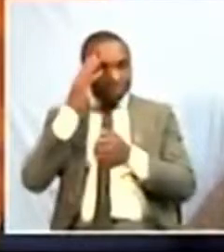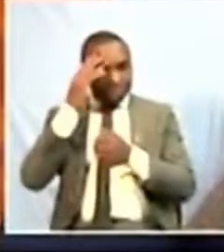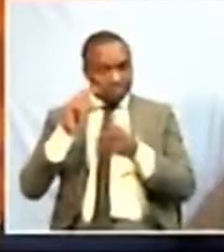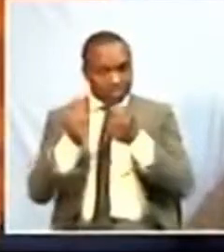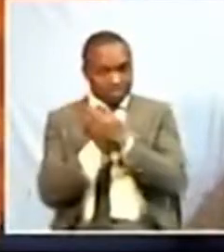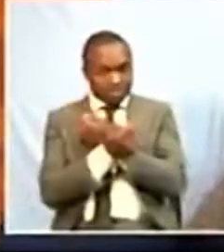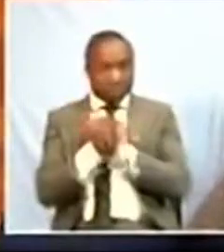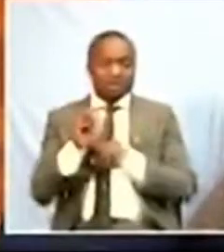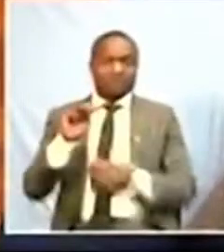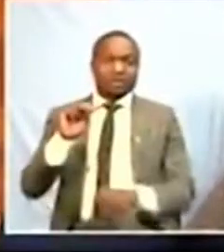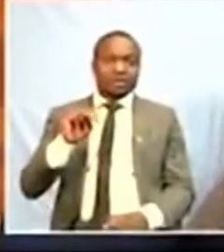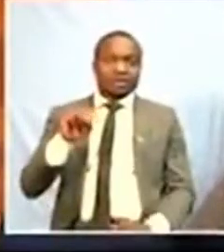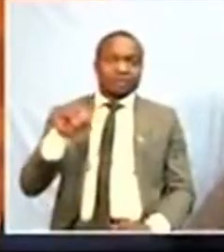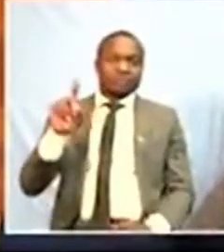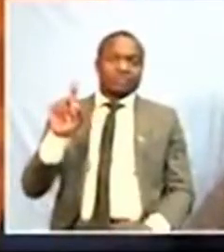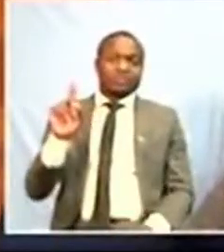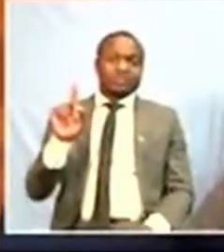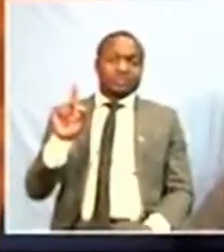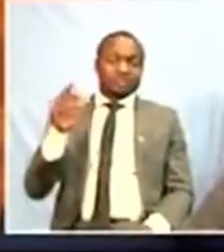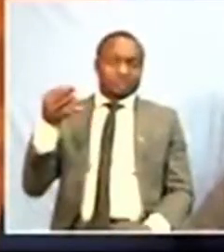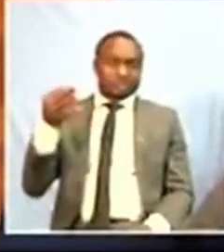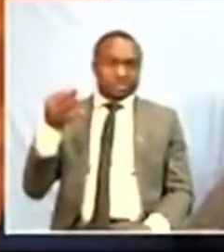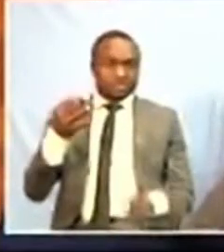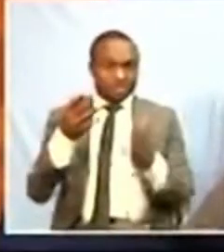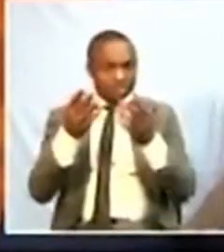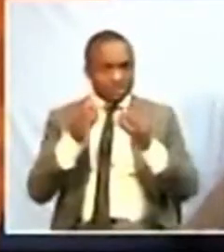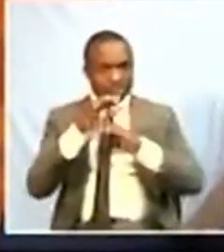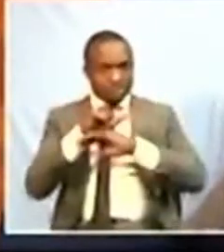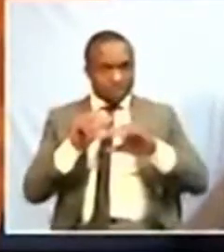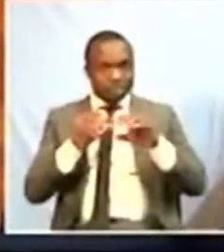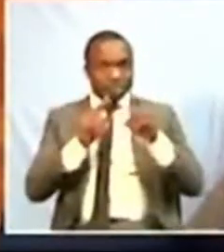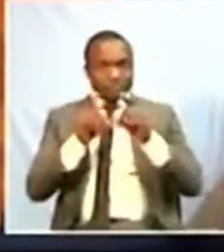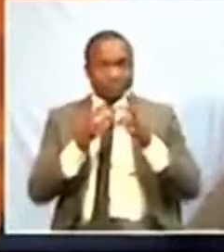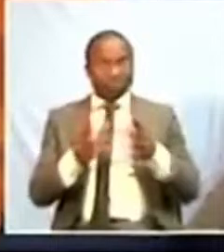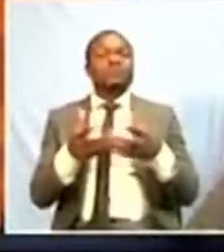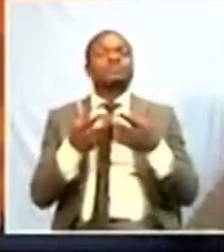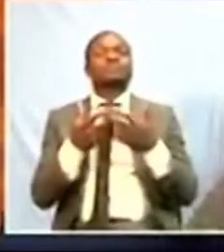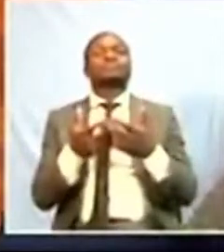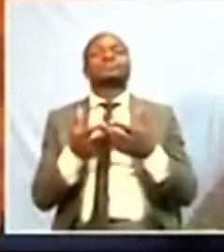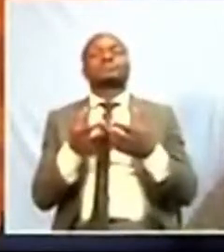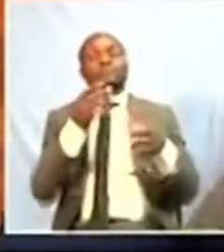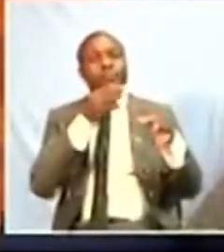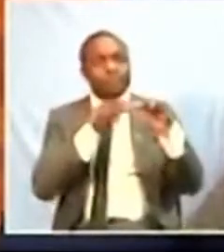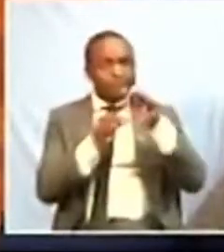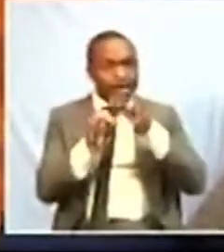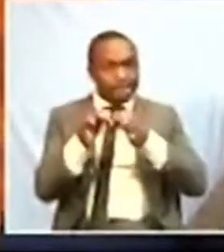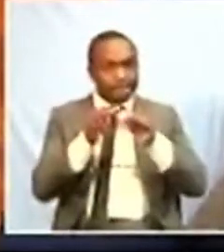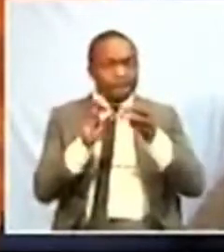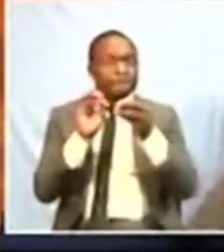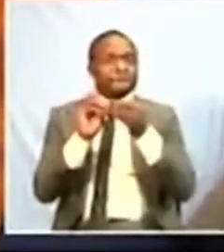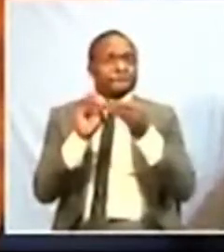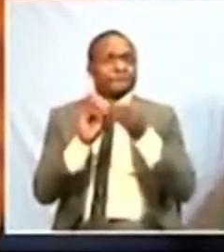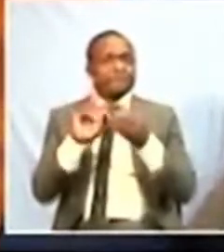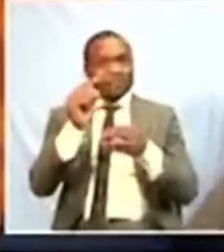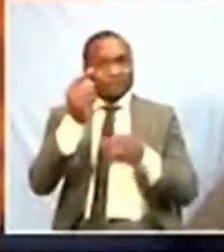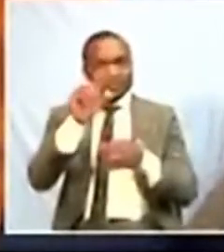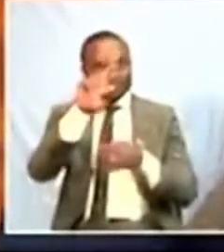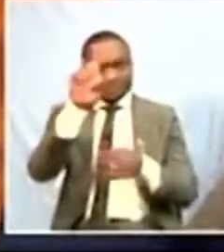to MDF. I would like to just go upon my data engineering just to shed more light on the first